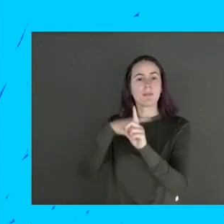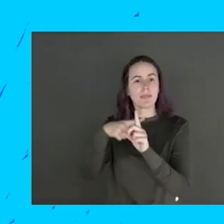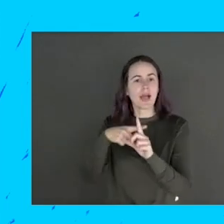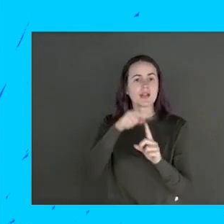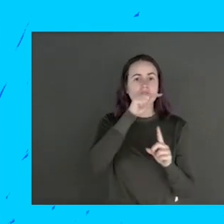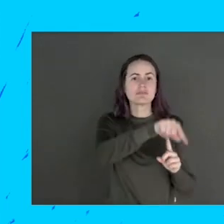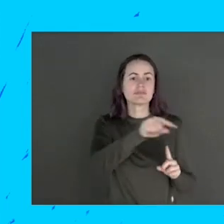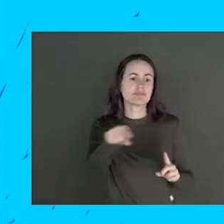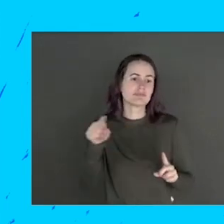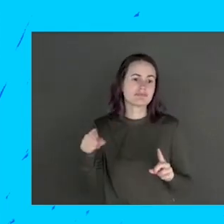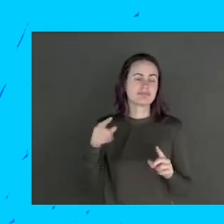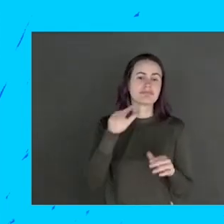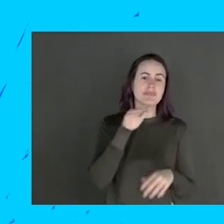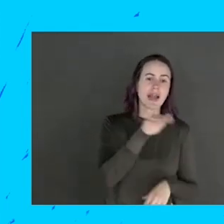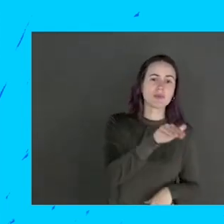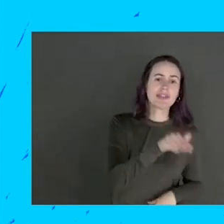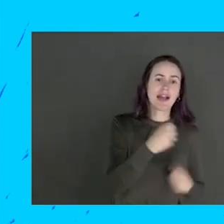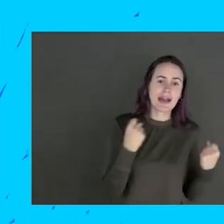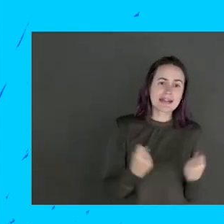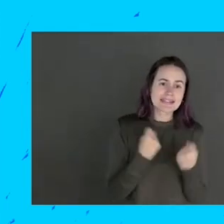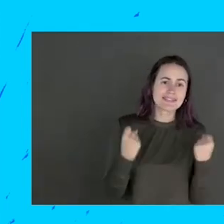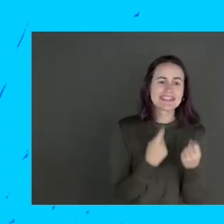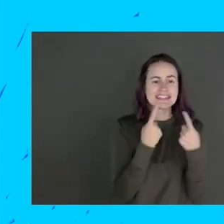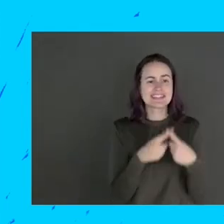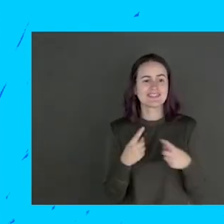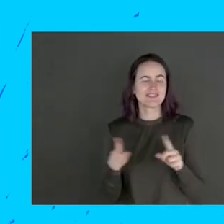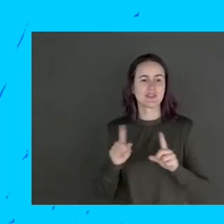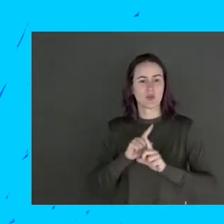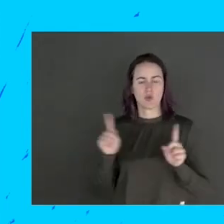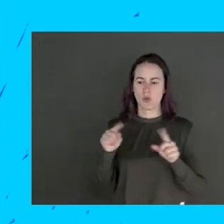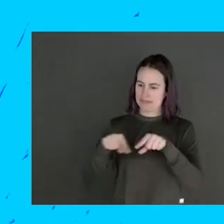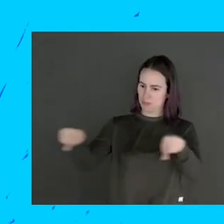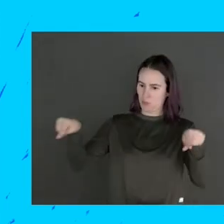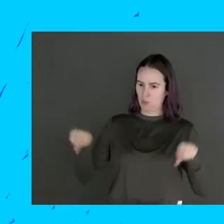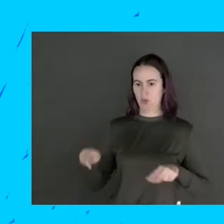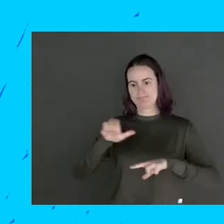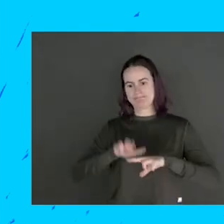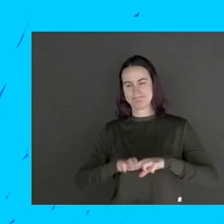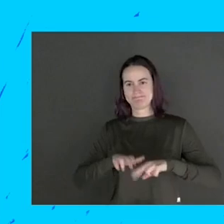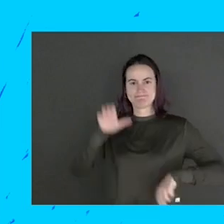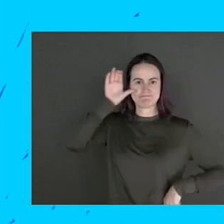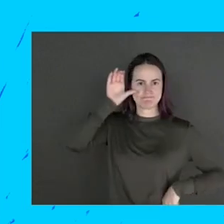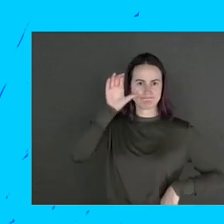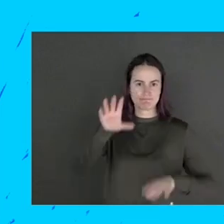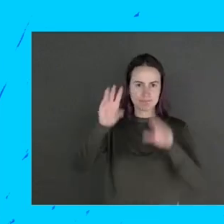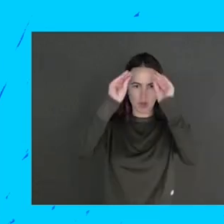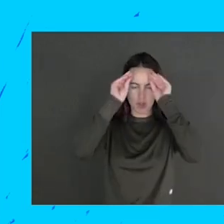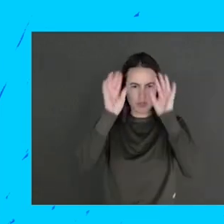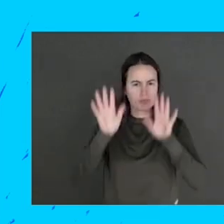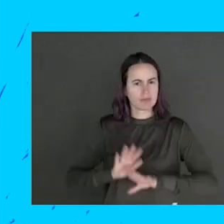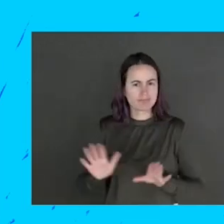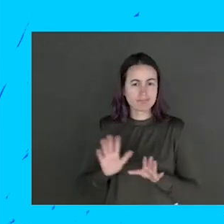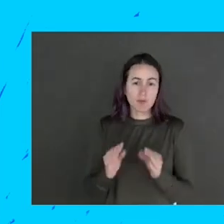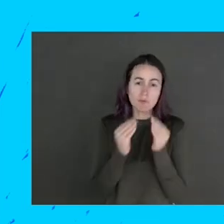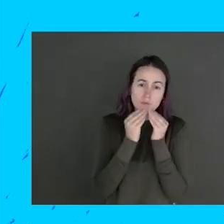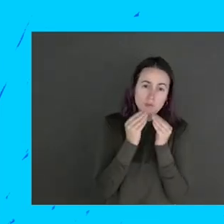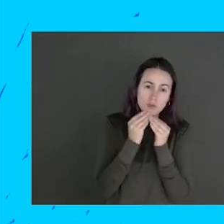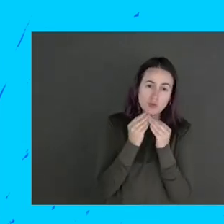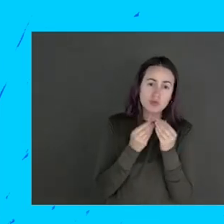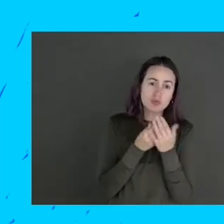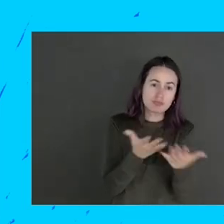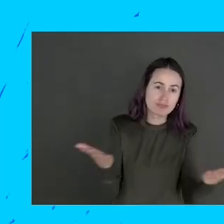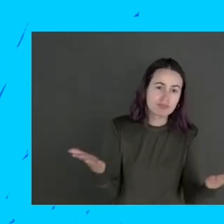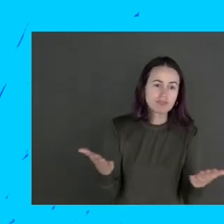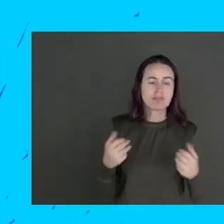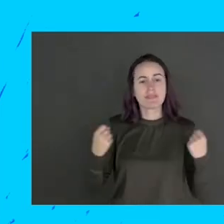There's a number of things that schools do to ensure that they're meeting the needs just beyond just the education needs of the